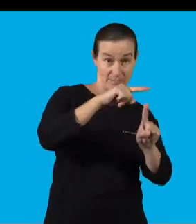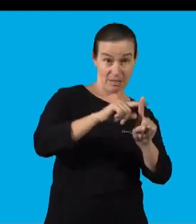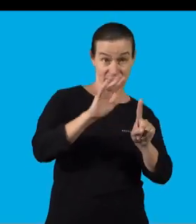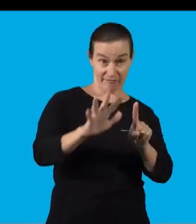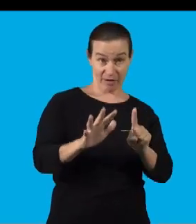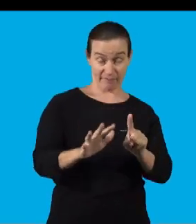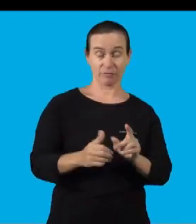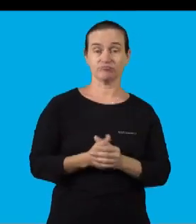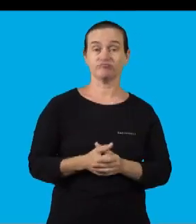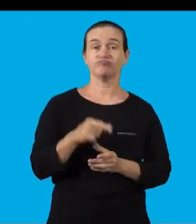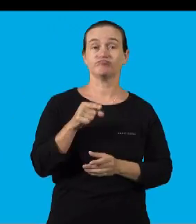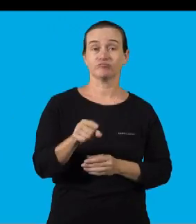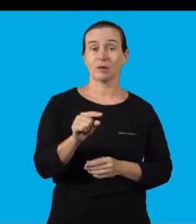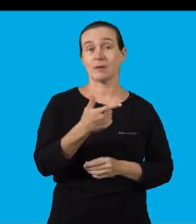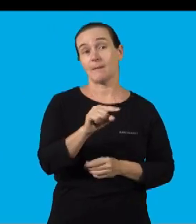plus 5,